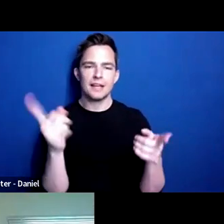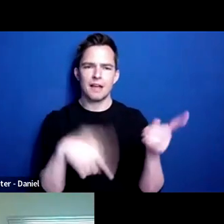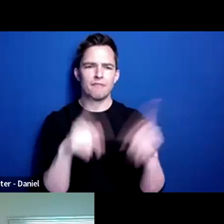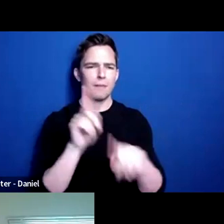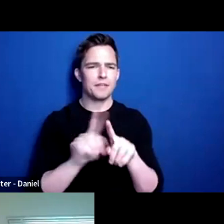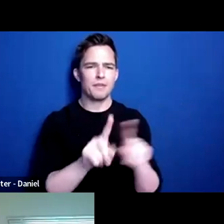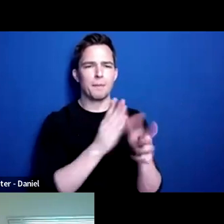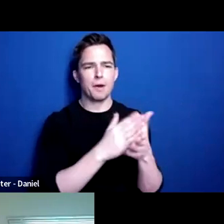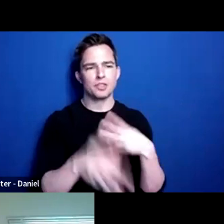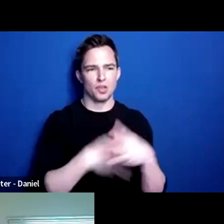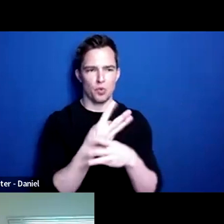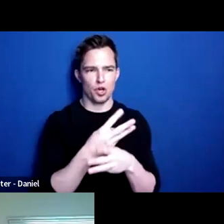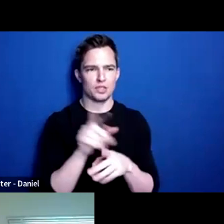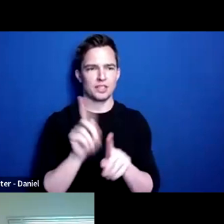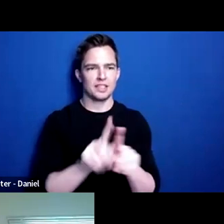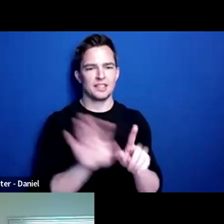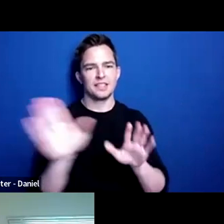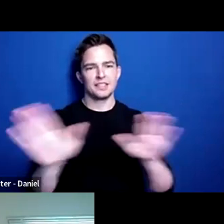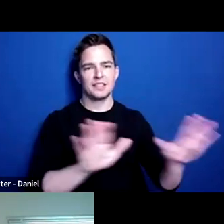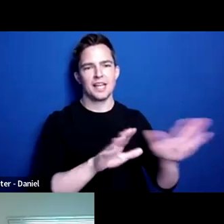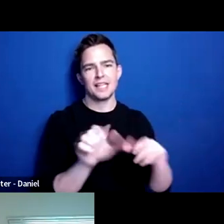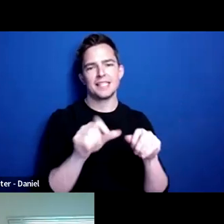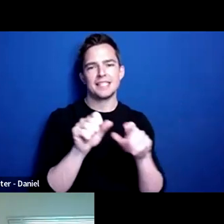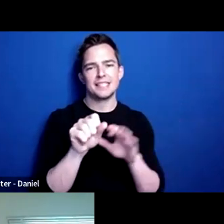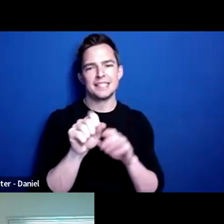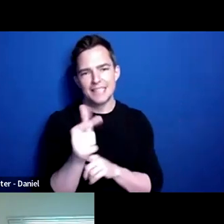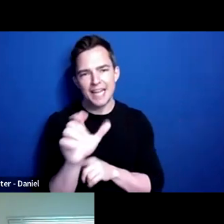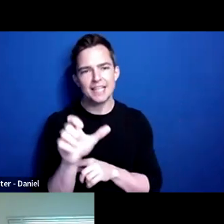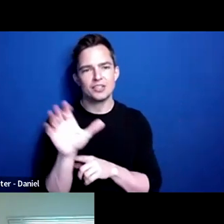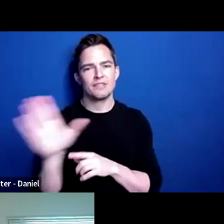many different stages in life, and